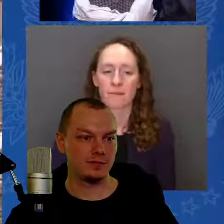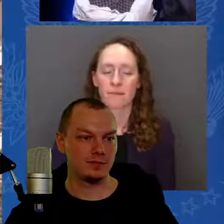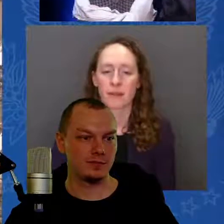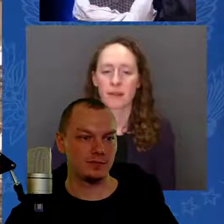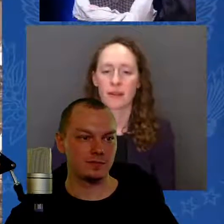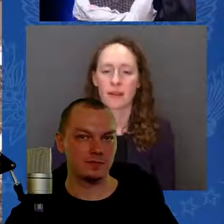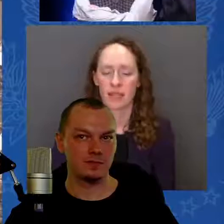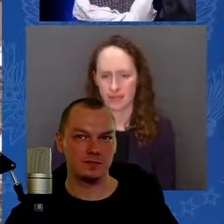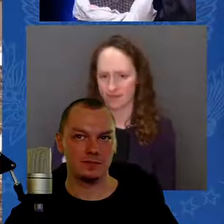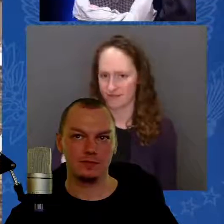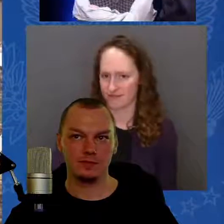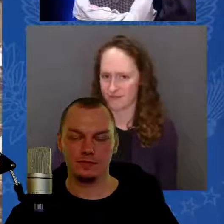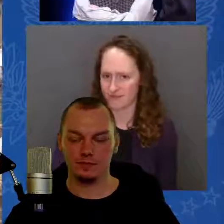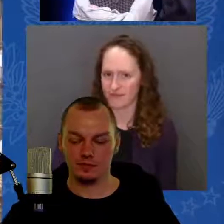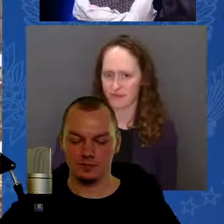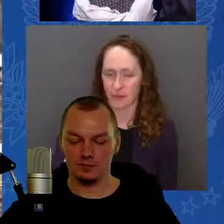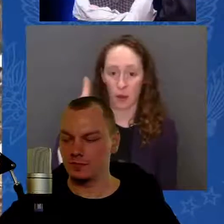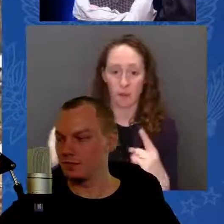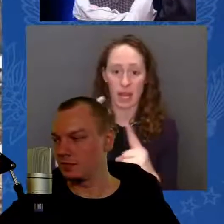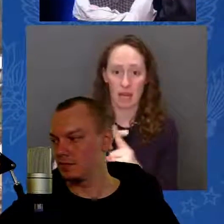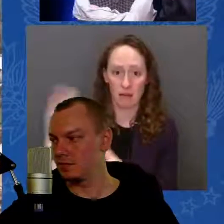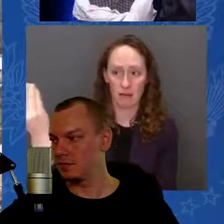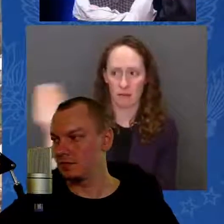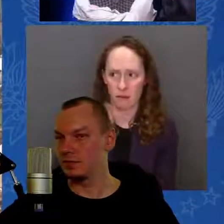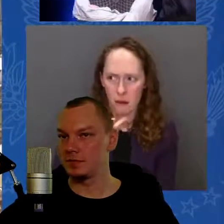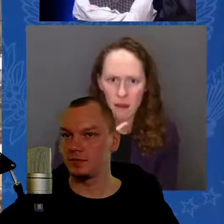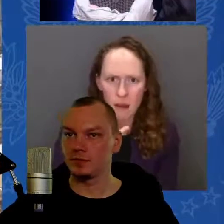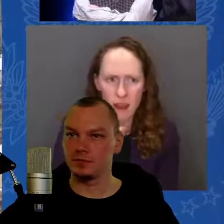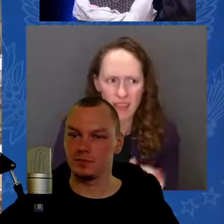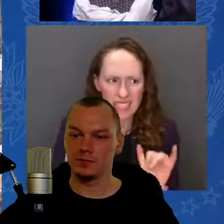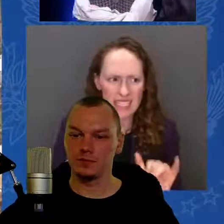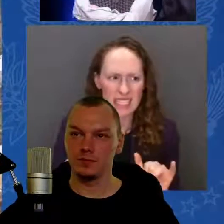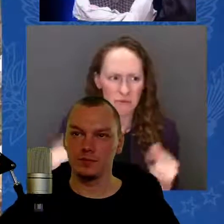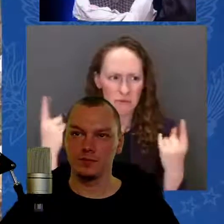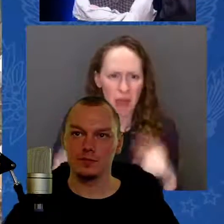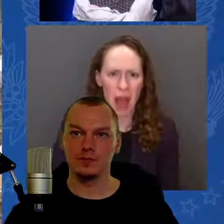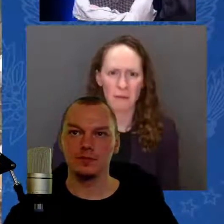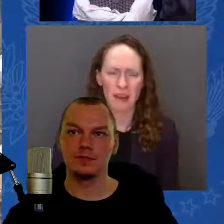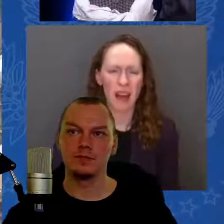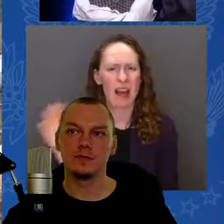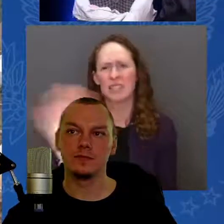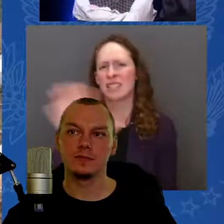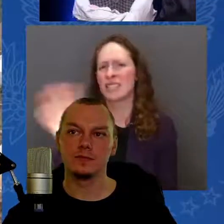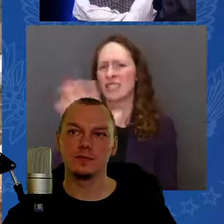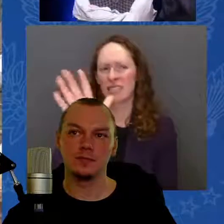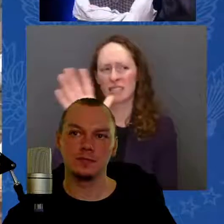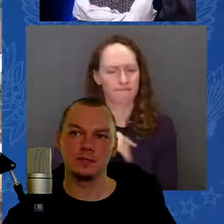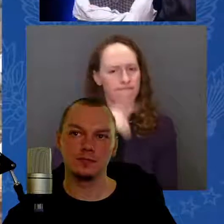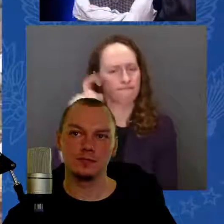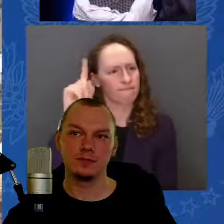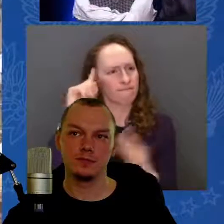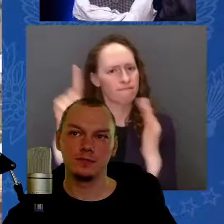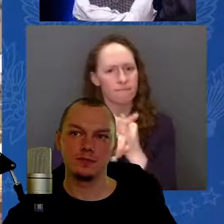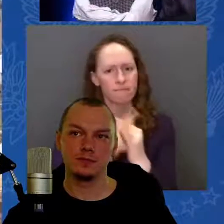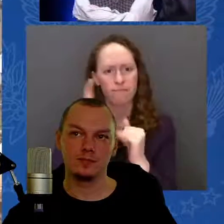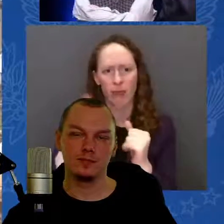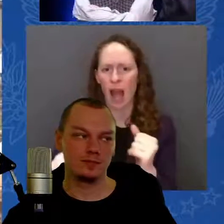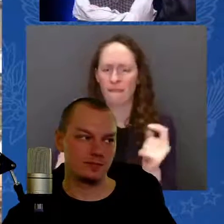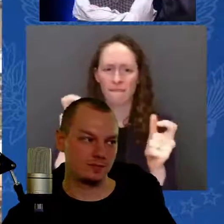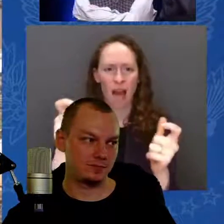got to get a hold of Benny Thompson. It's his district. He treats it like his